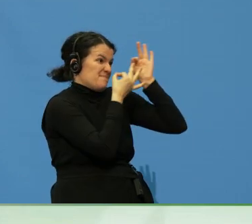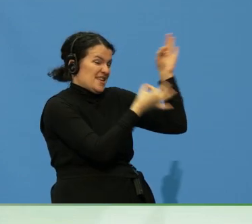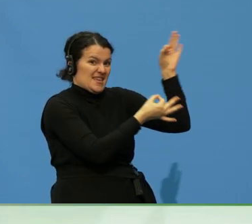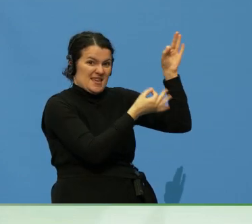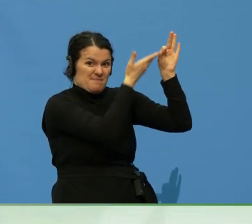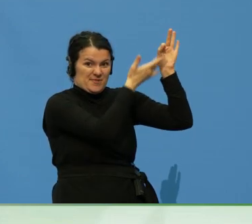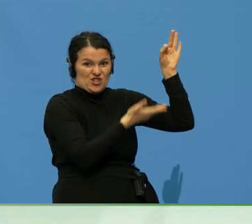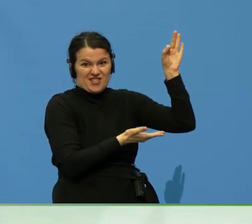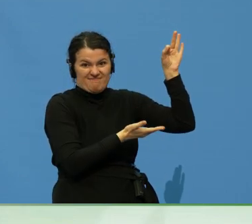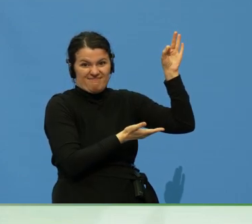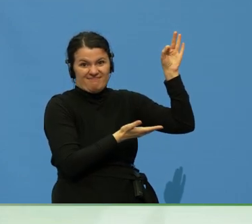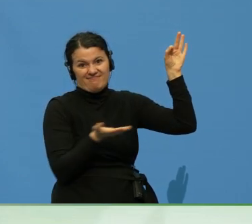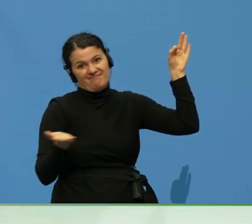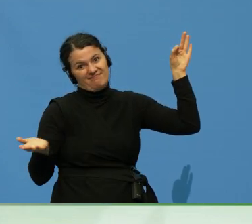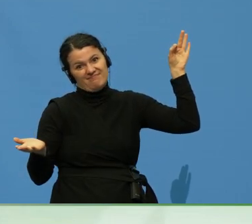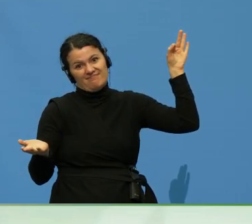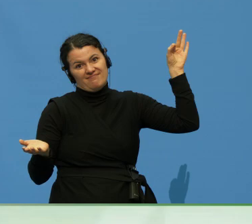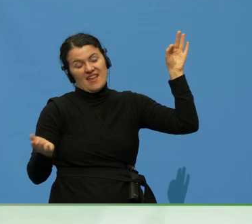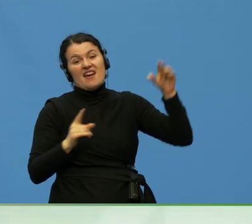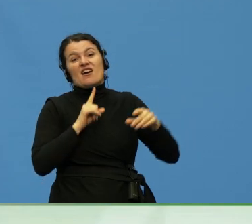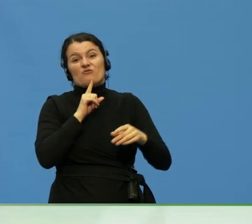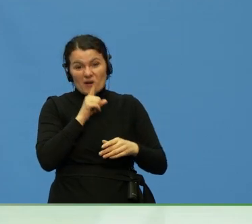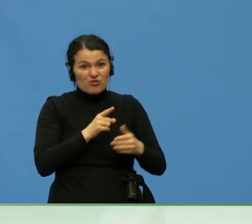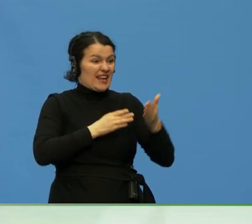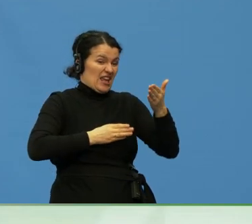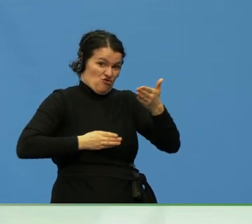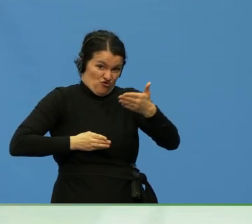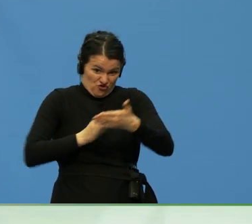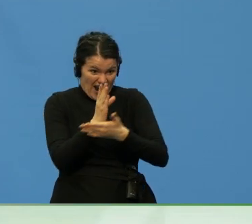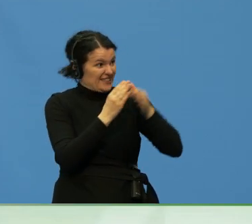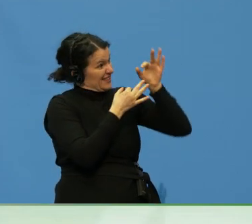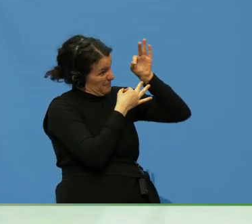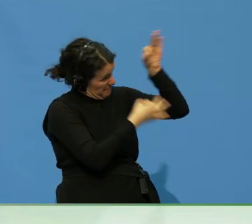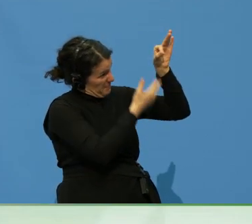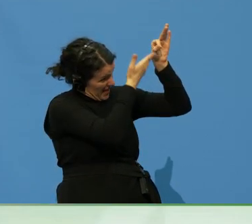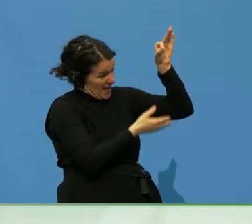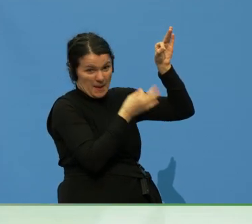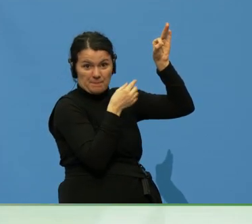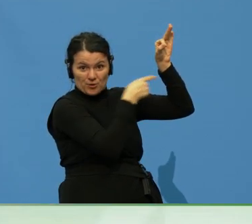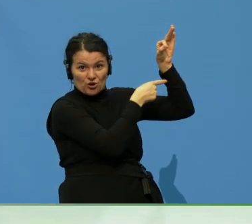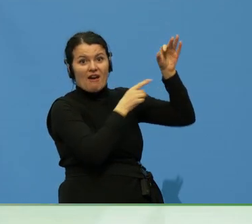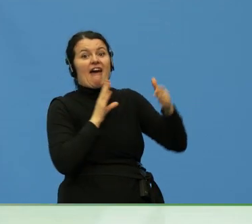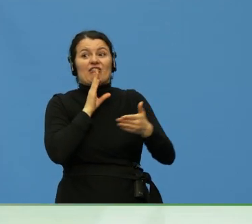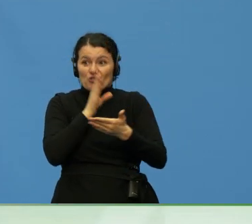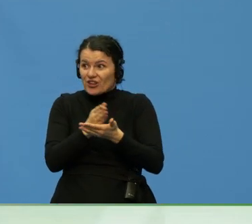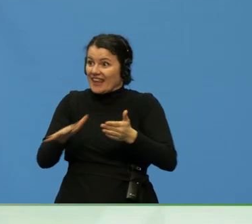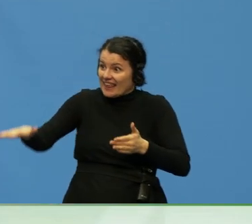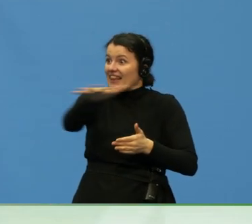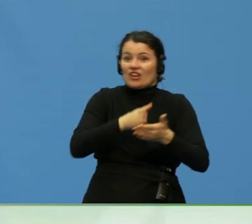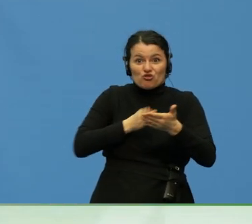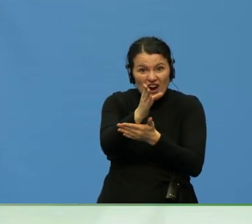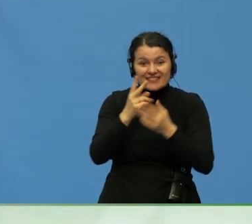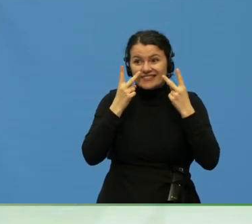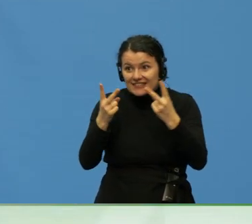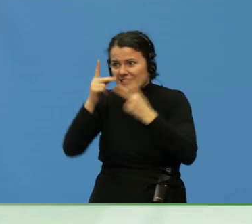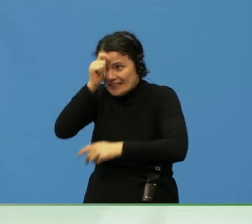way to narrow the gap between rights existing on paper and rights discussed in conference rooms here in Vienna or